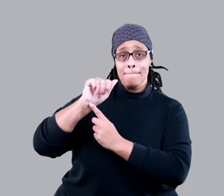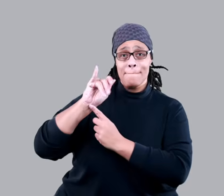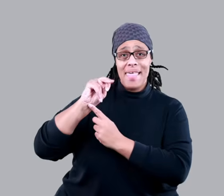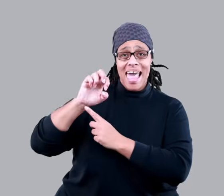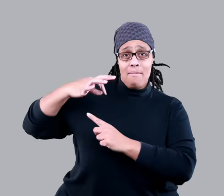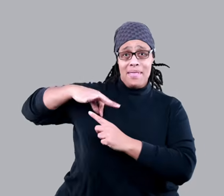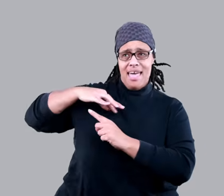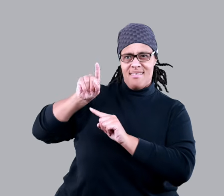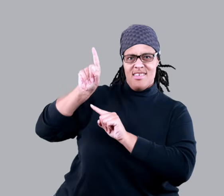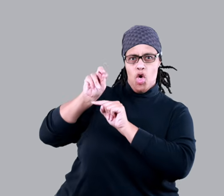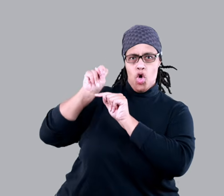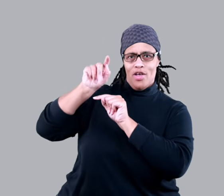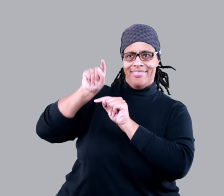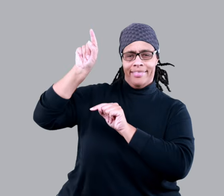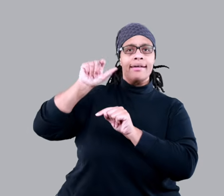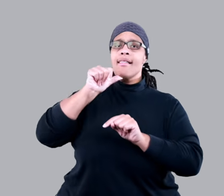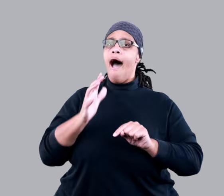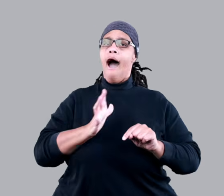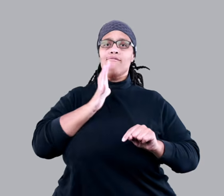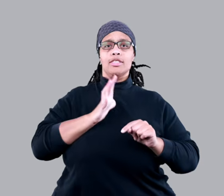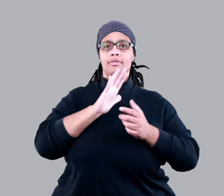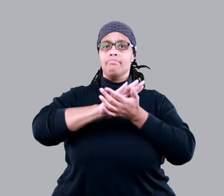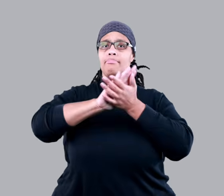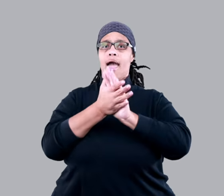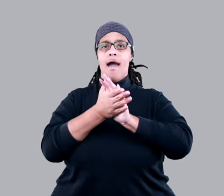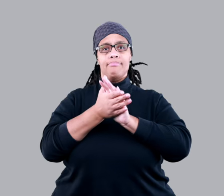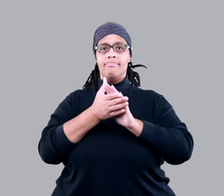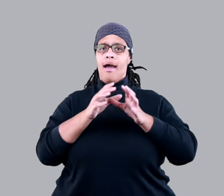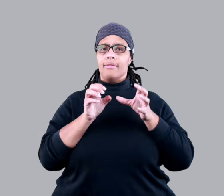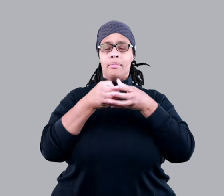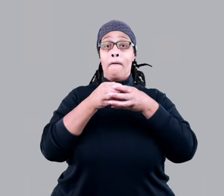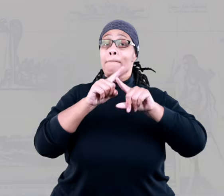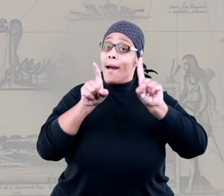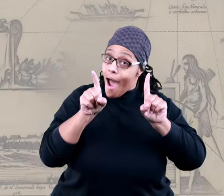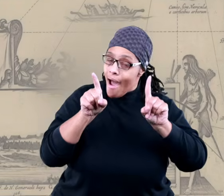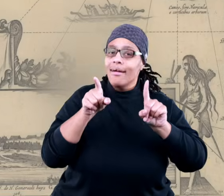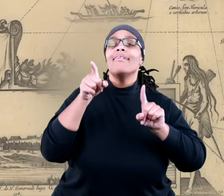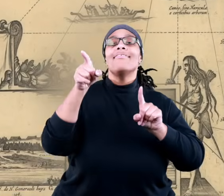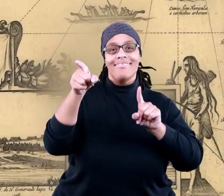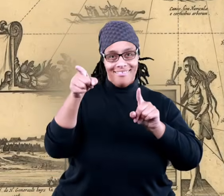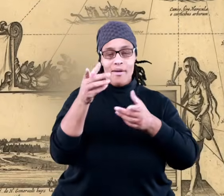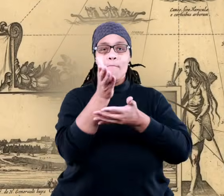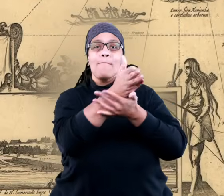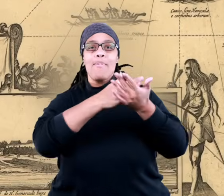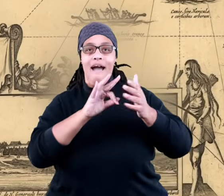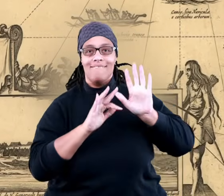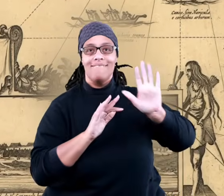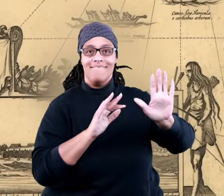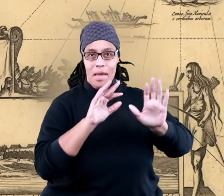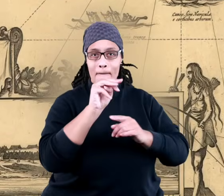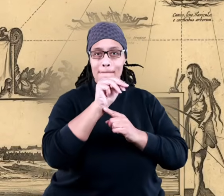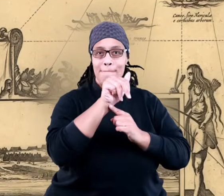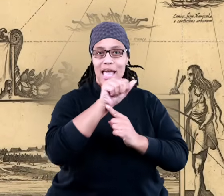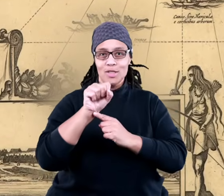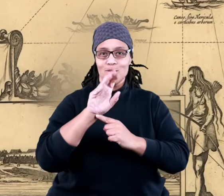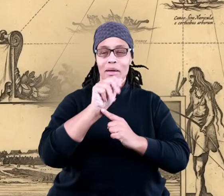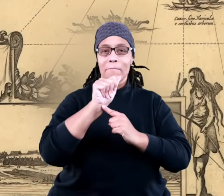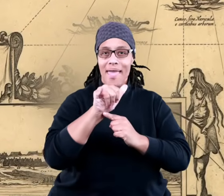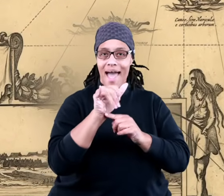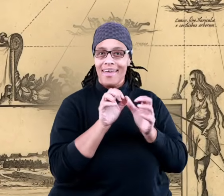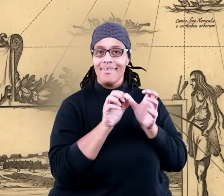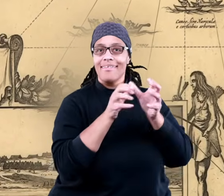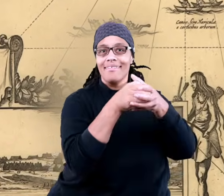to the north, did not officially become an independent colony, but it was, however, part of the Massachusetts Bay